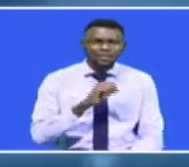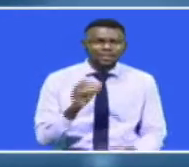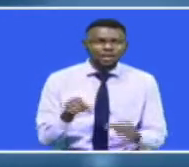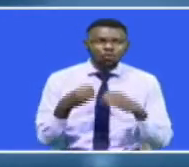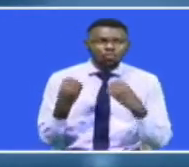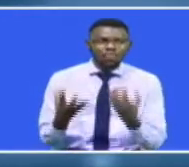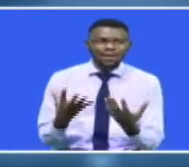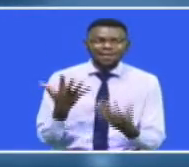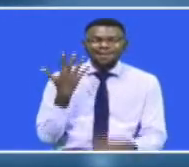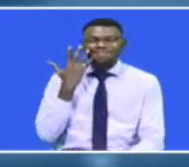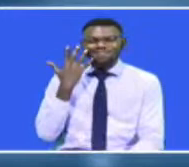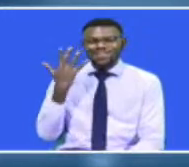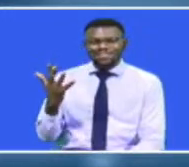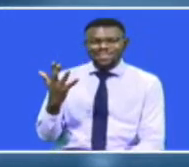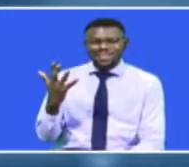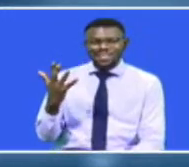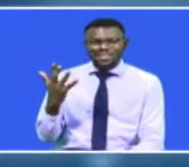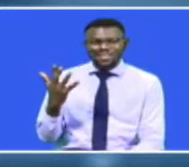stand at